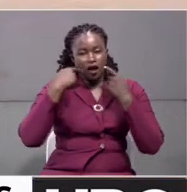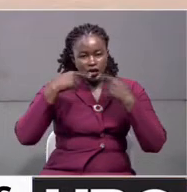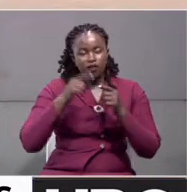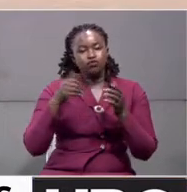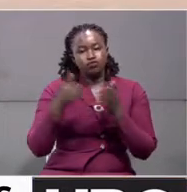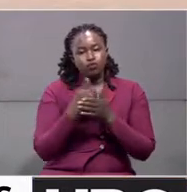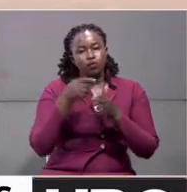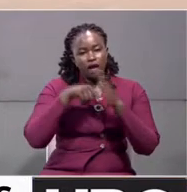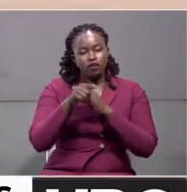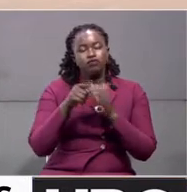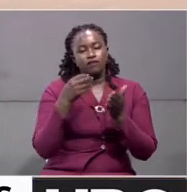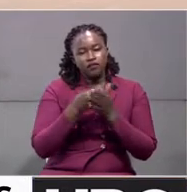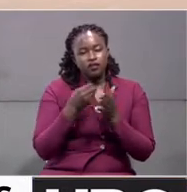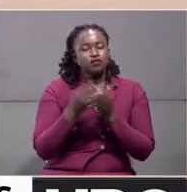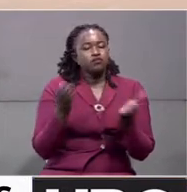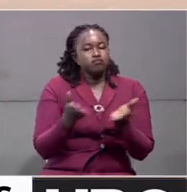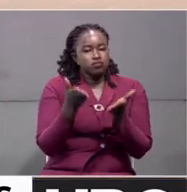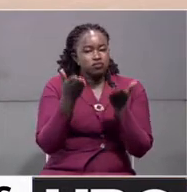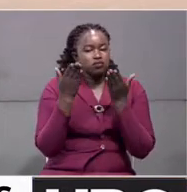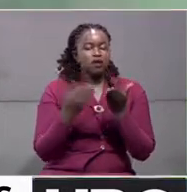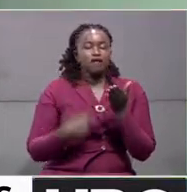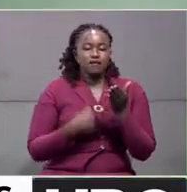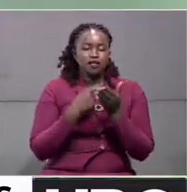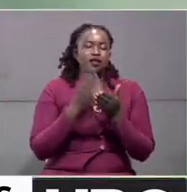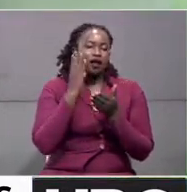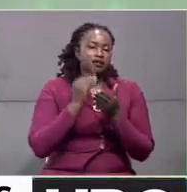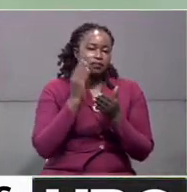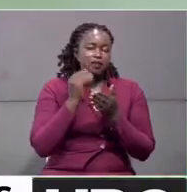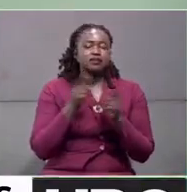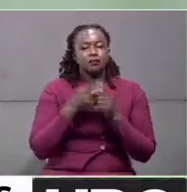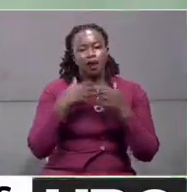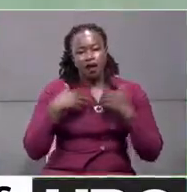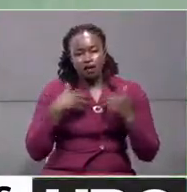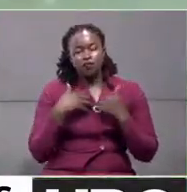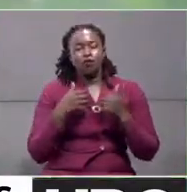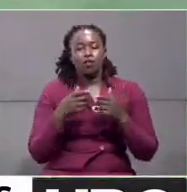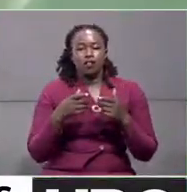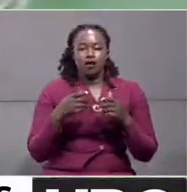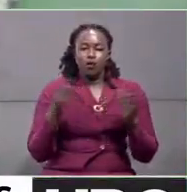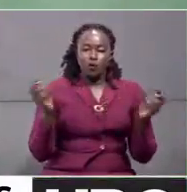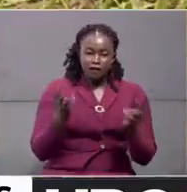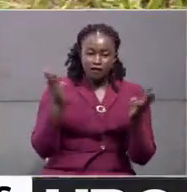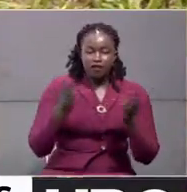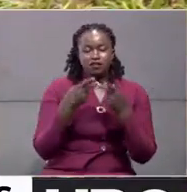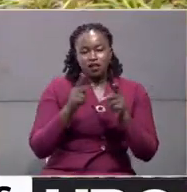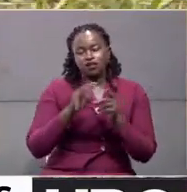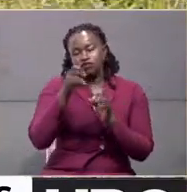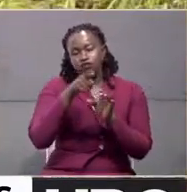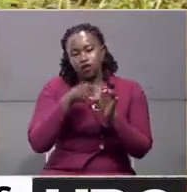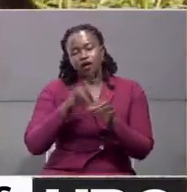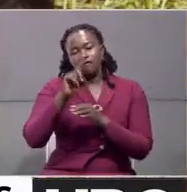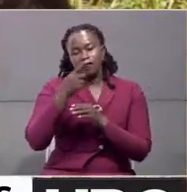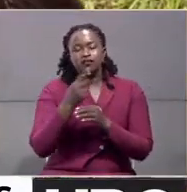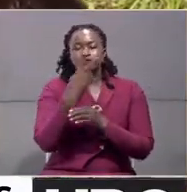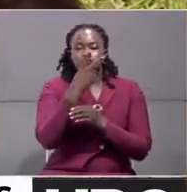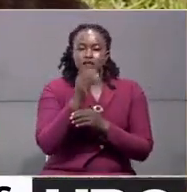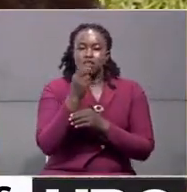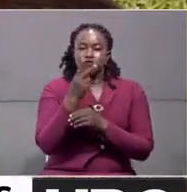fees to enhance services, visitors' experiences, and animal welfare starting from July 1st,